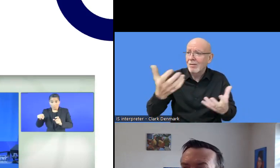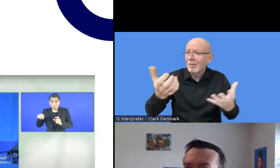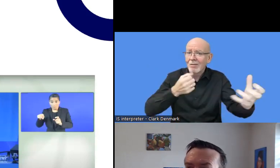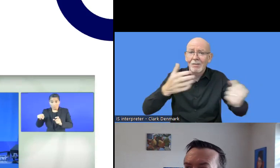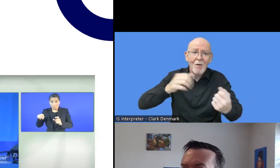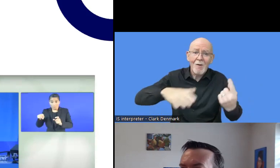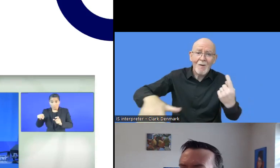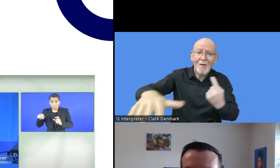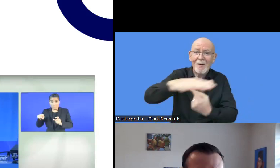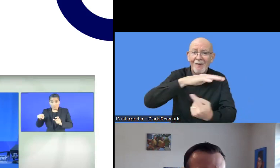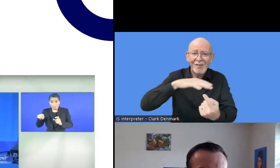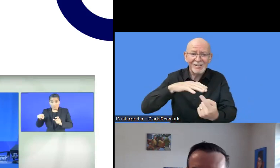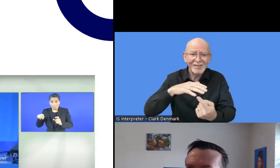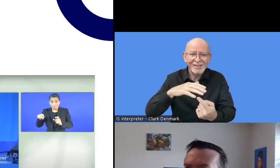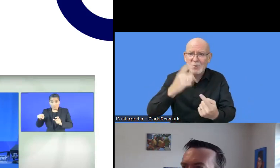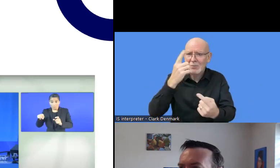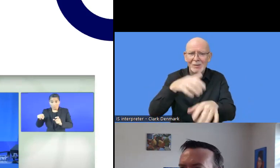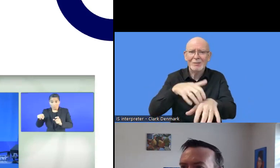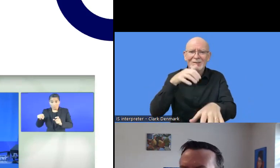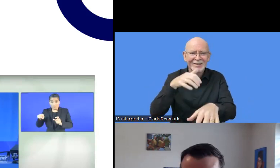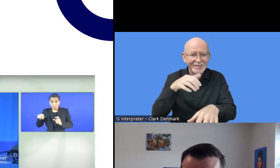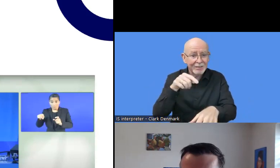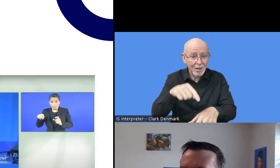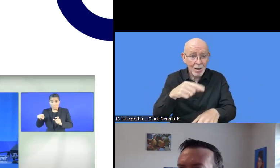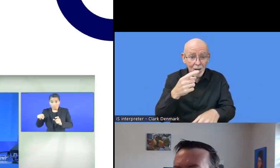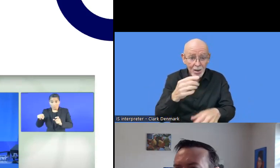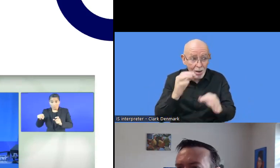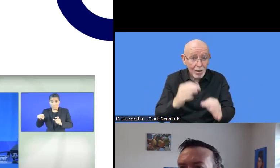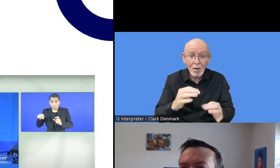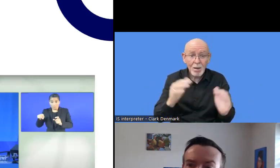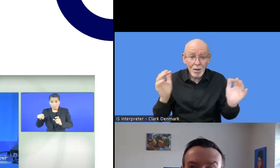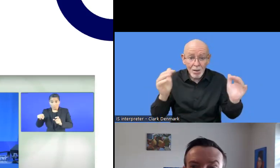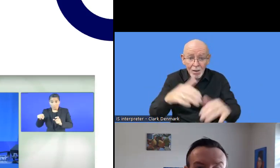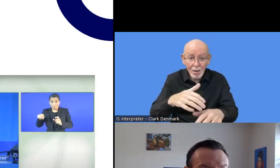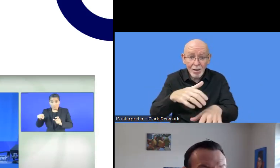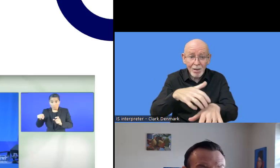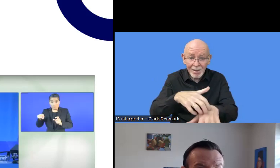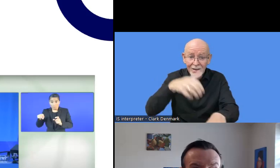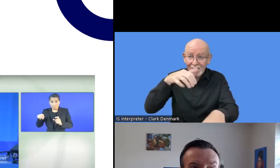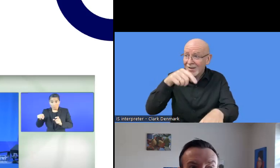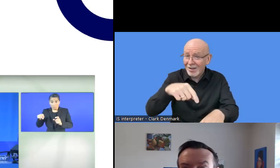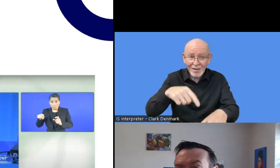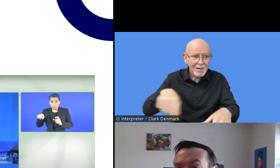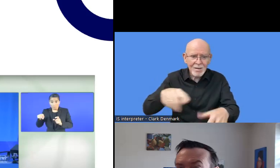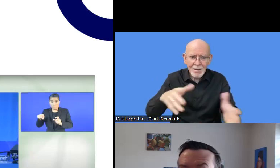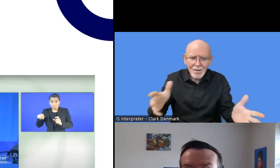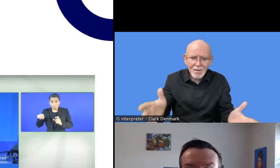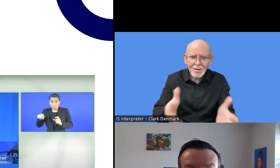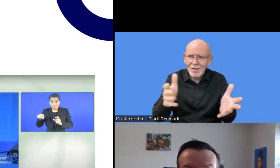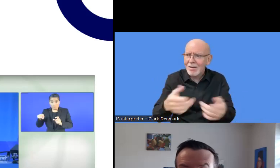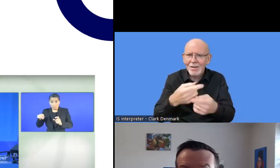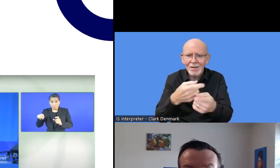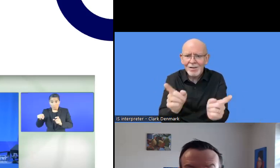to learn from others is really important. It helps with camaraderie, etc. And of course, speaking at the